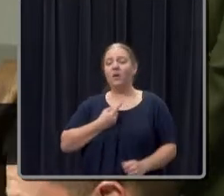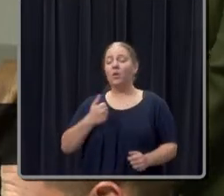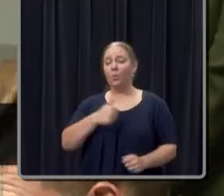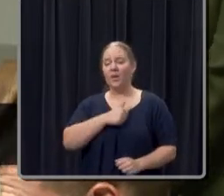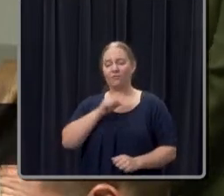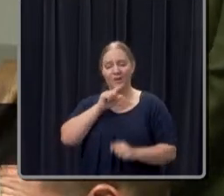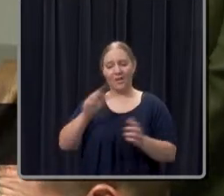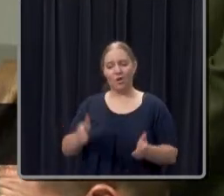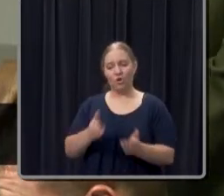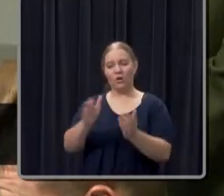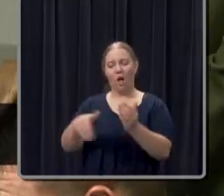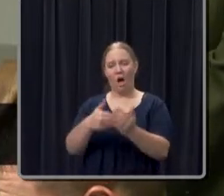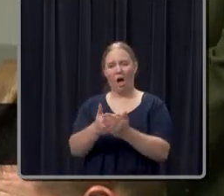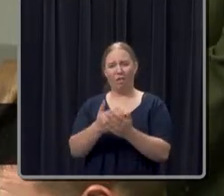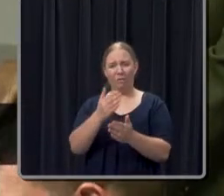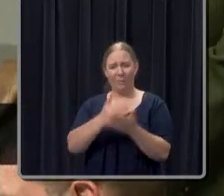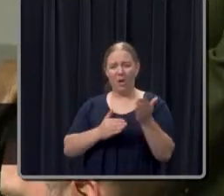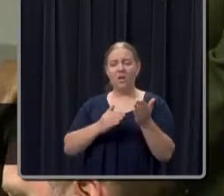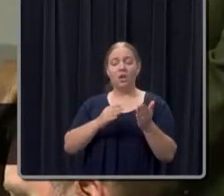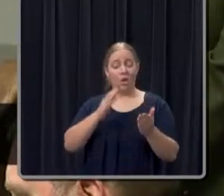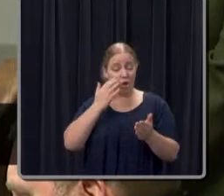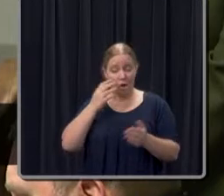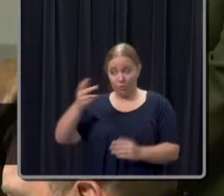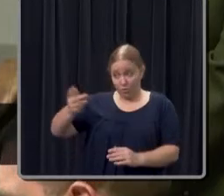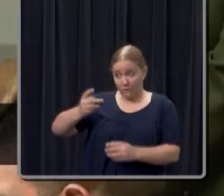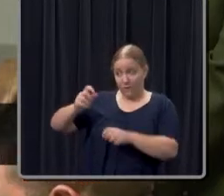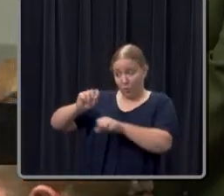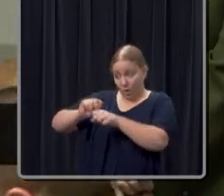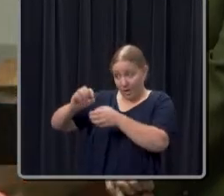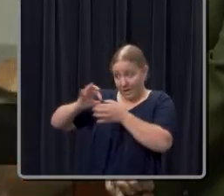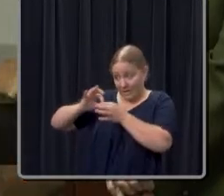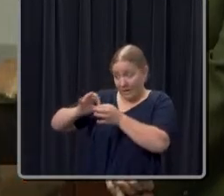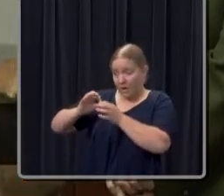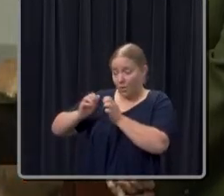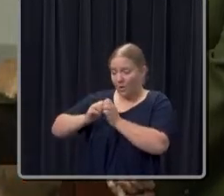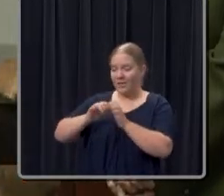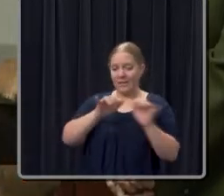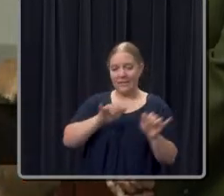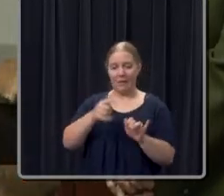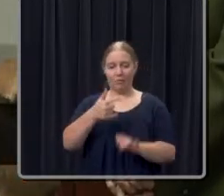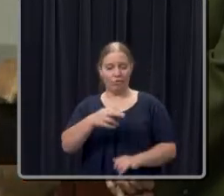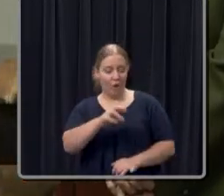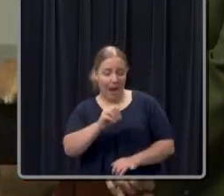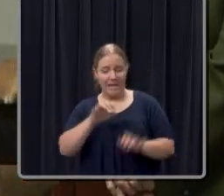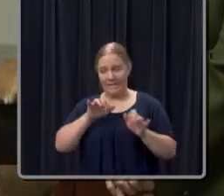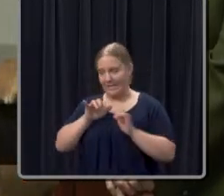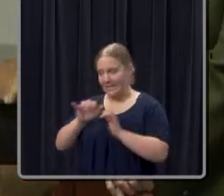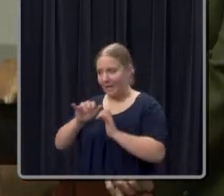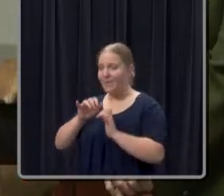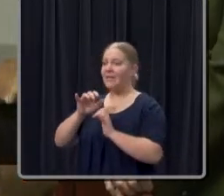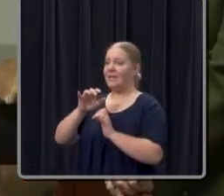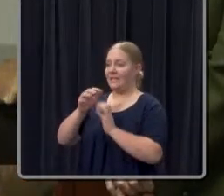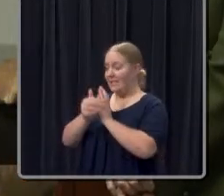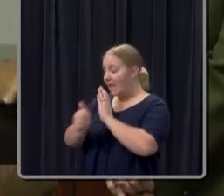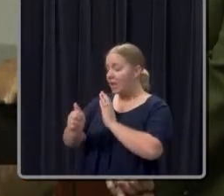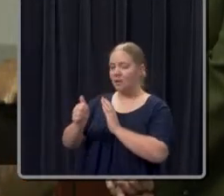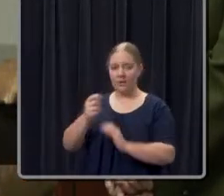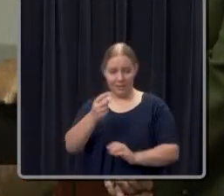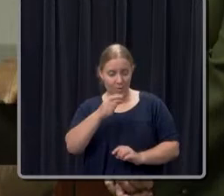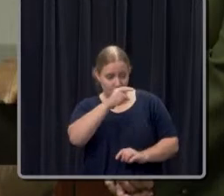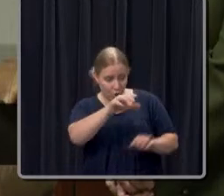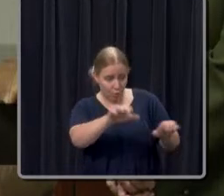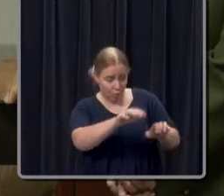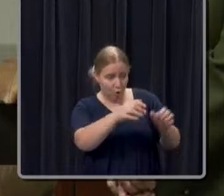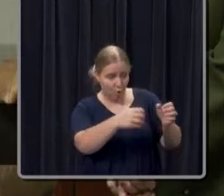really encourage that whole piece of, if you and I are working together with the same grade or the same skill, is there something that you can be doing